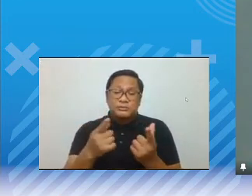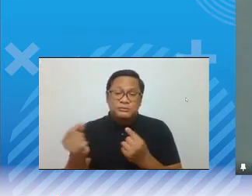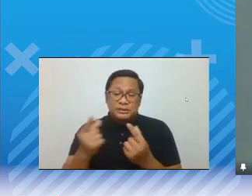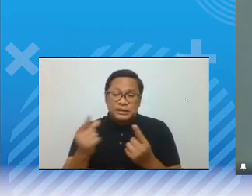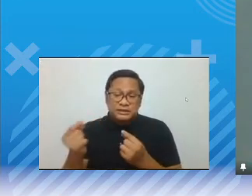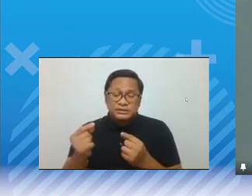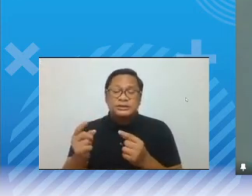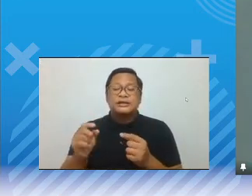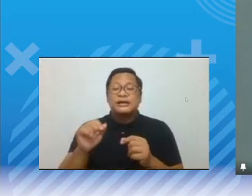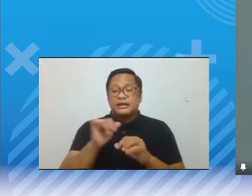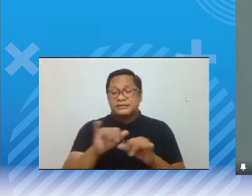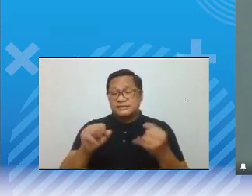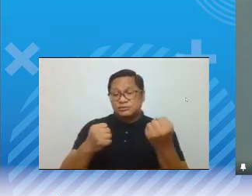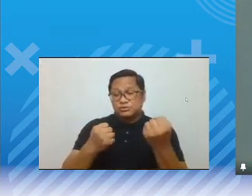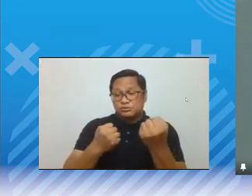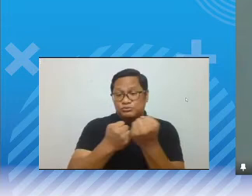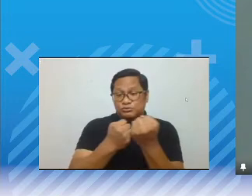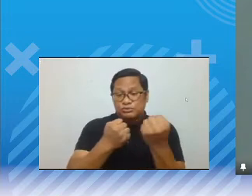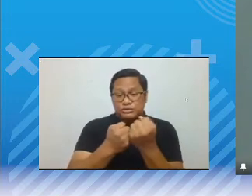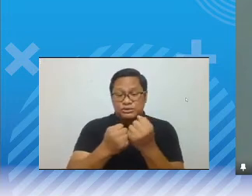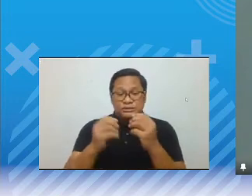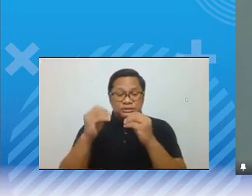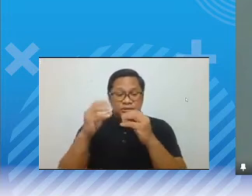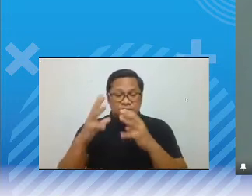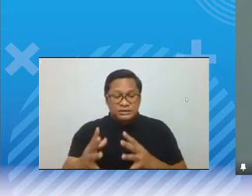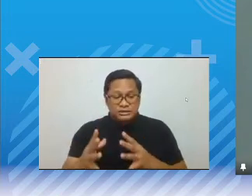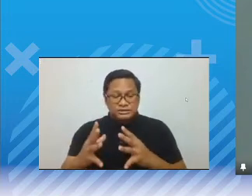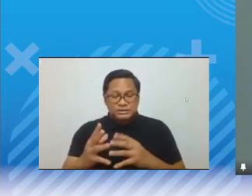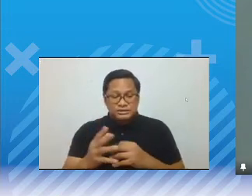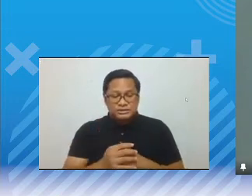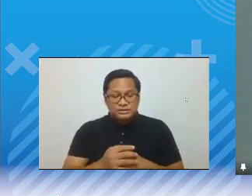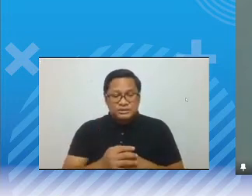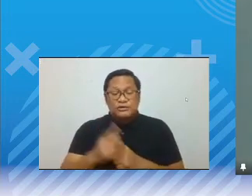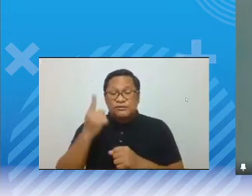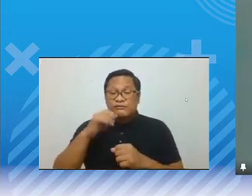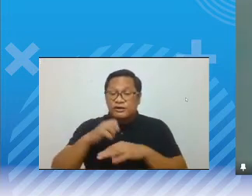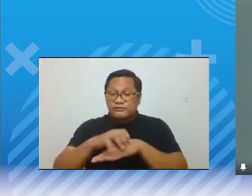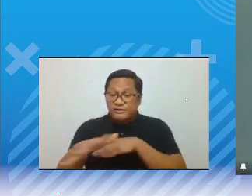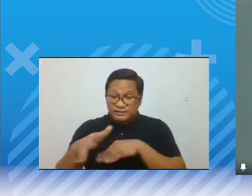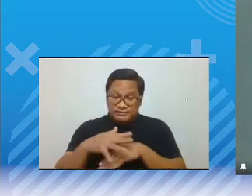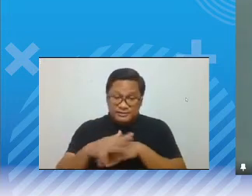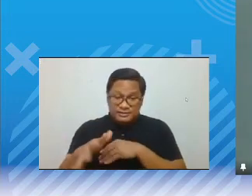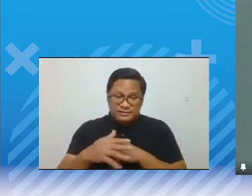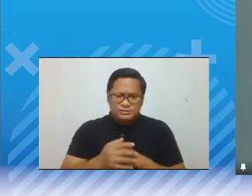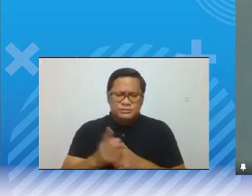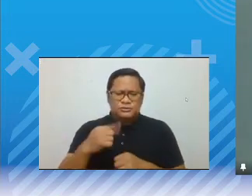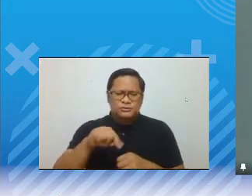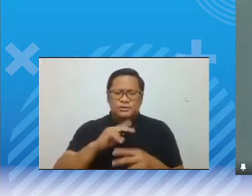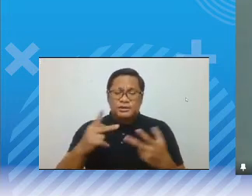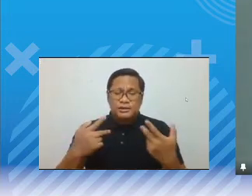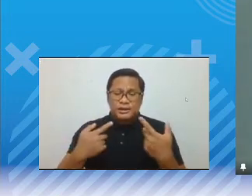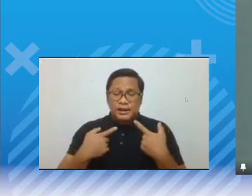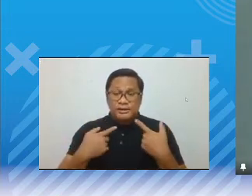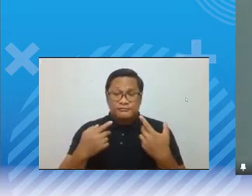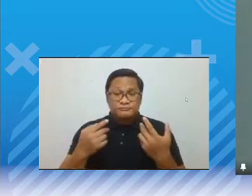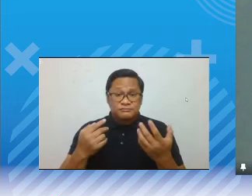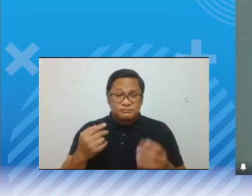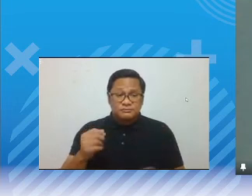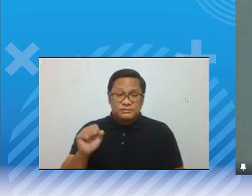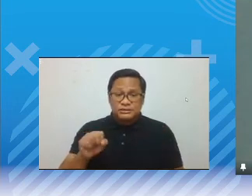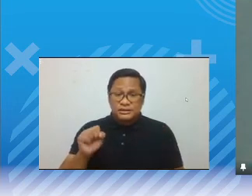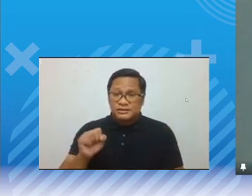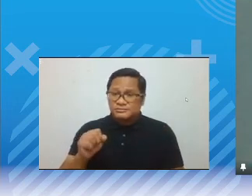support teachers technologically to ensure teacher effectiveness. So, marami po sa ating kaguruan din ay hindi